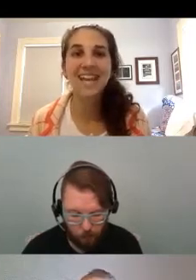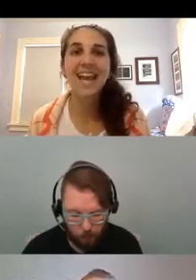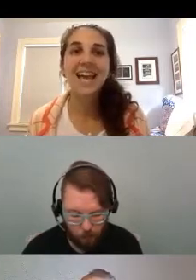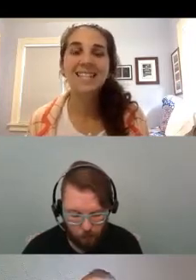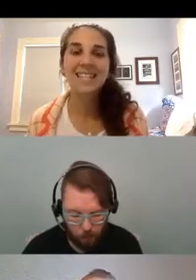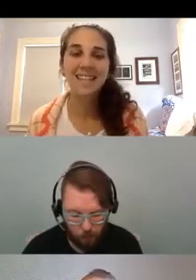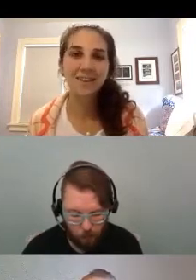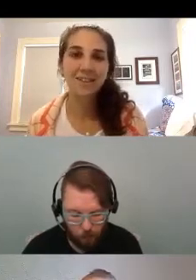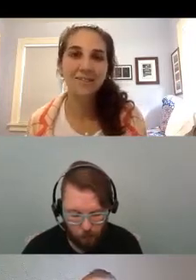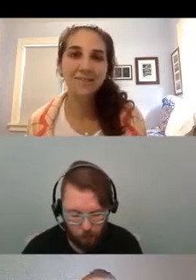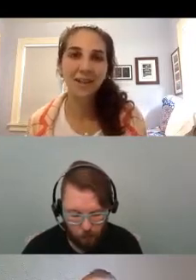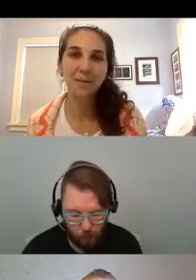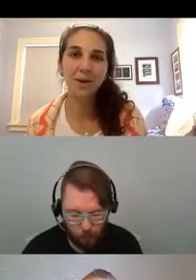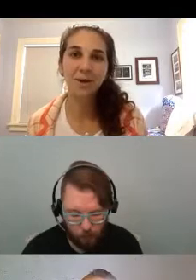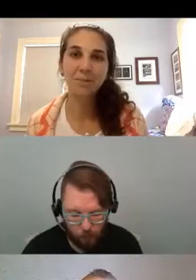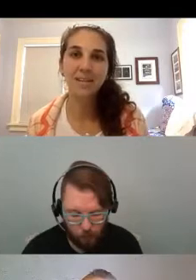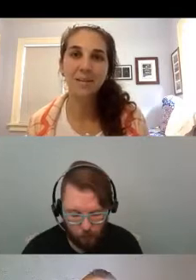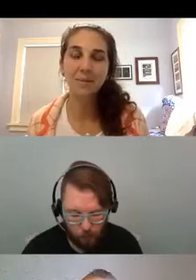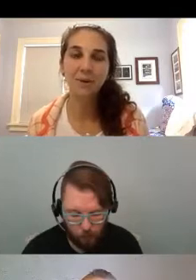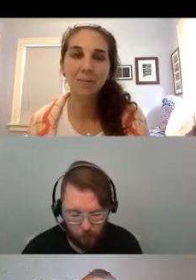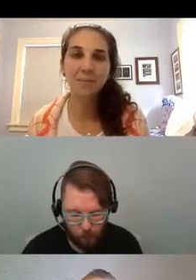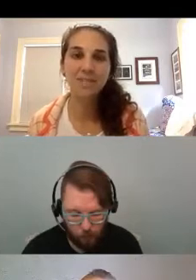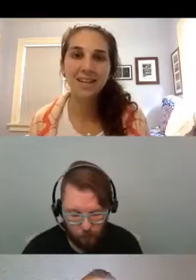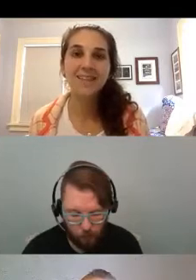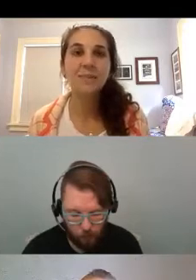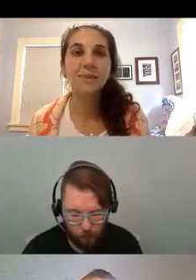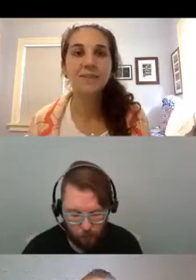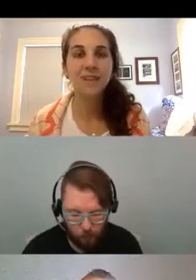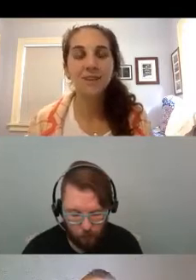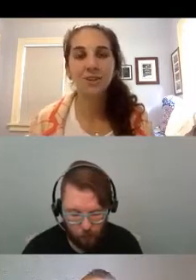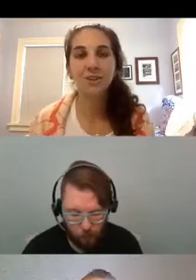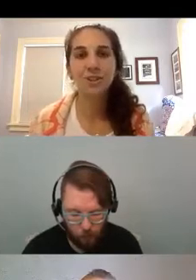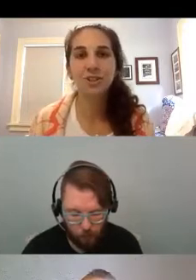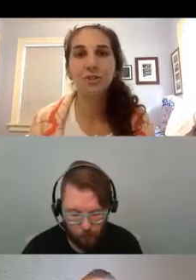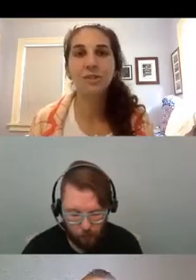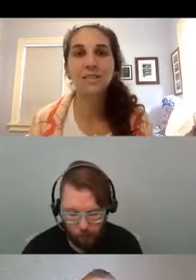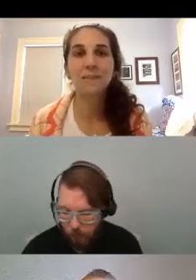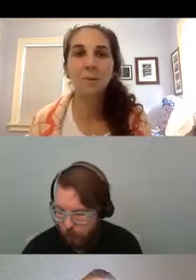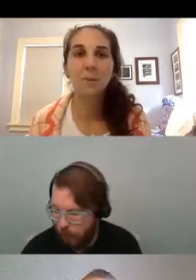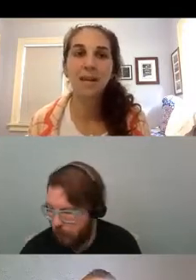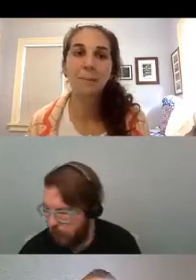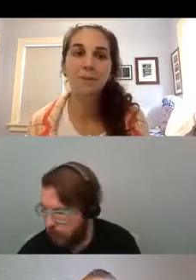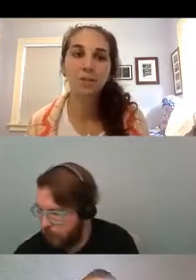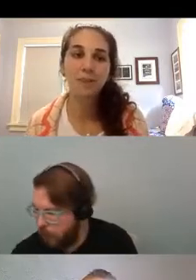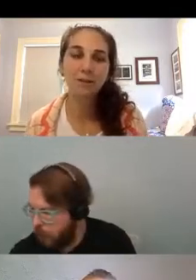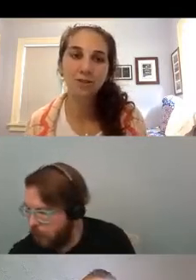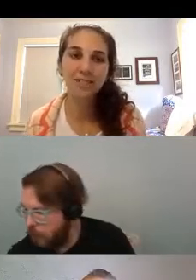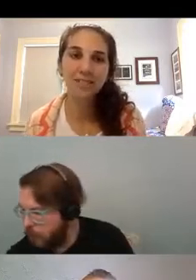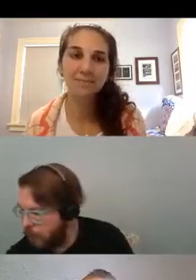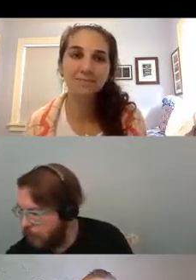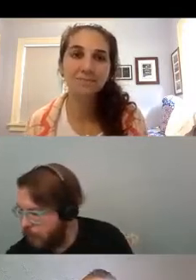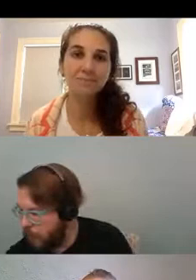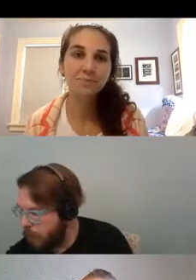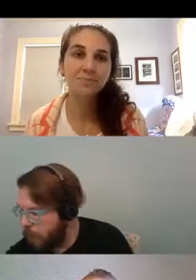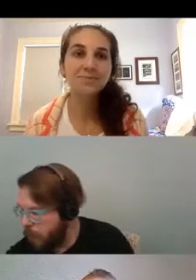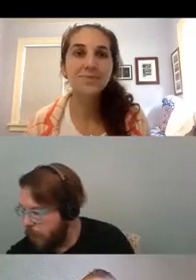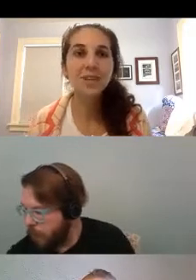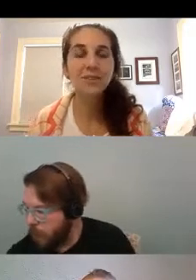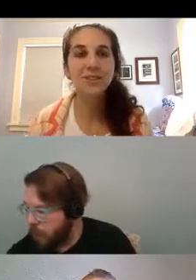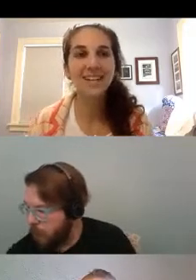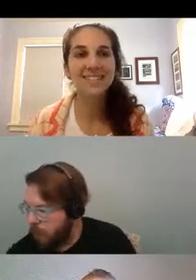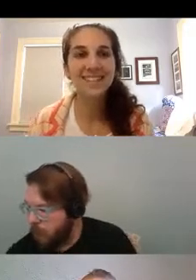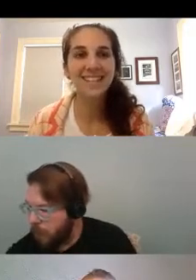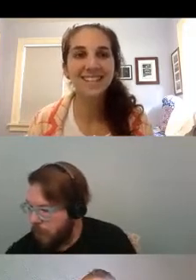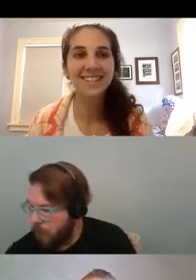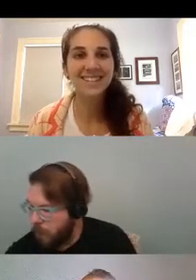provided and together develop an art making prompt that would invite learners to experiment and push boundaries. Go